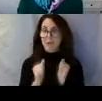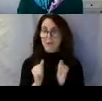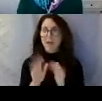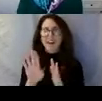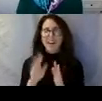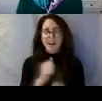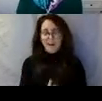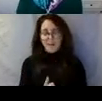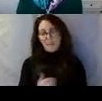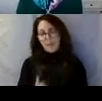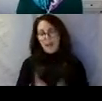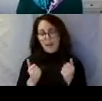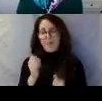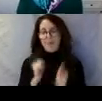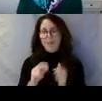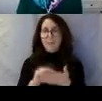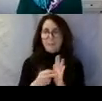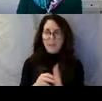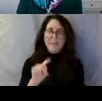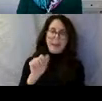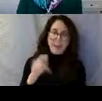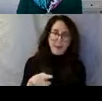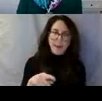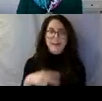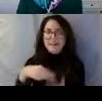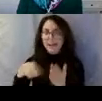saying theater, dance, opera, like TAPA companies, really,